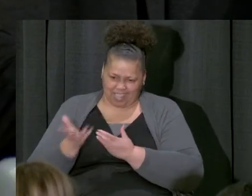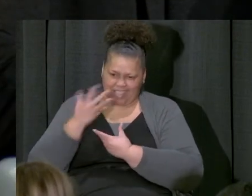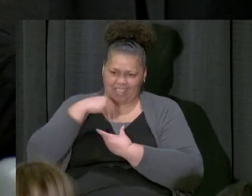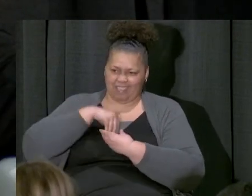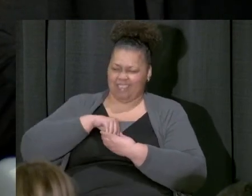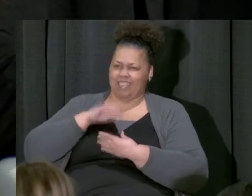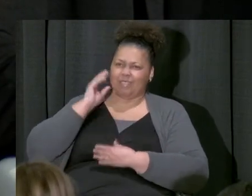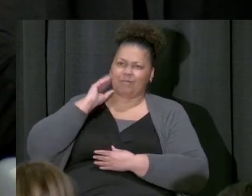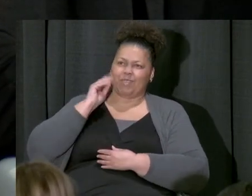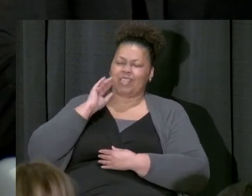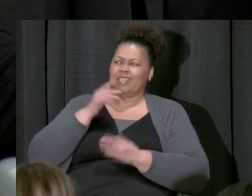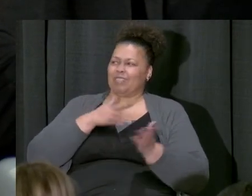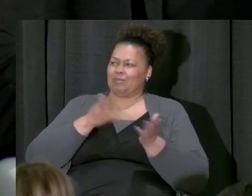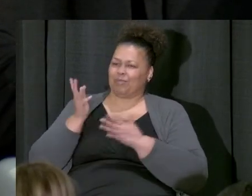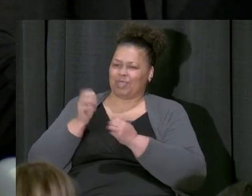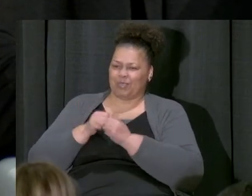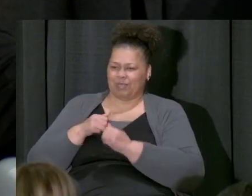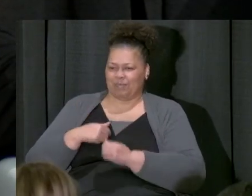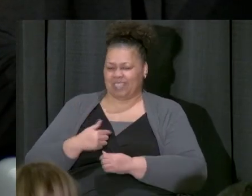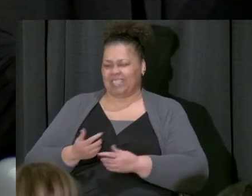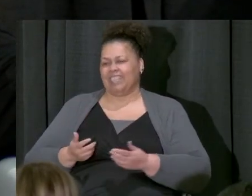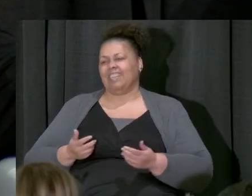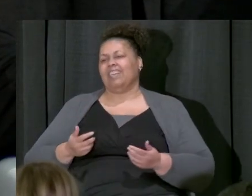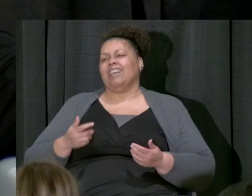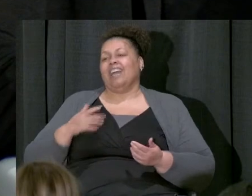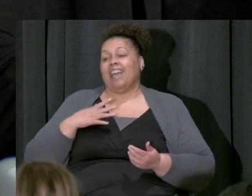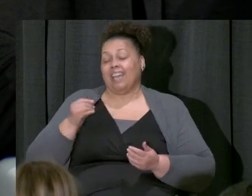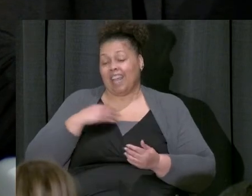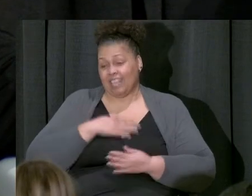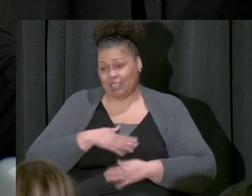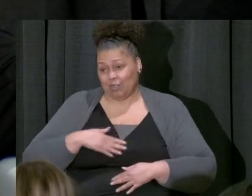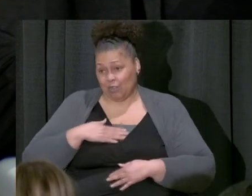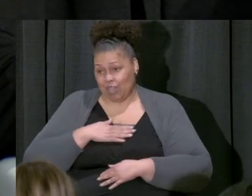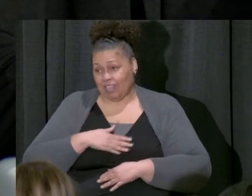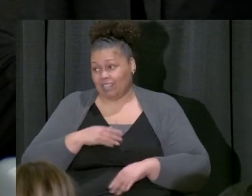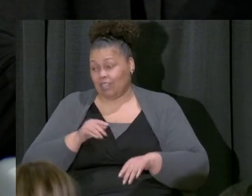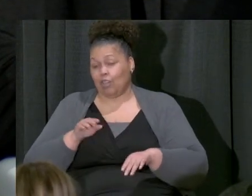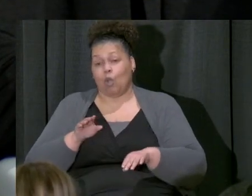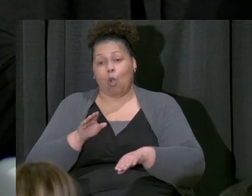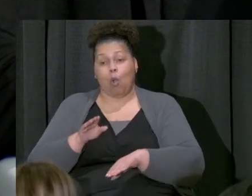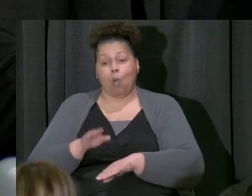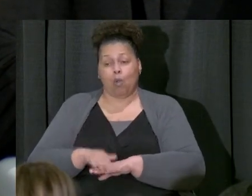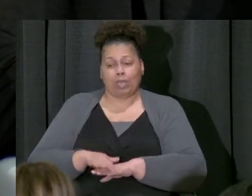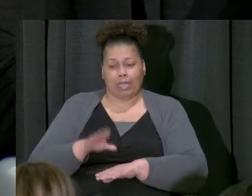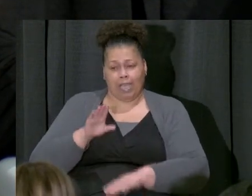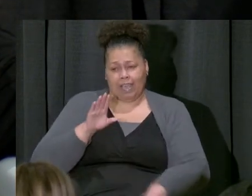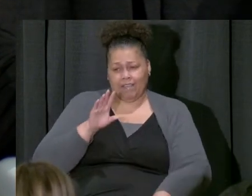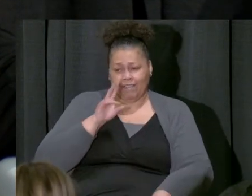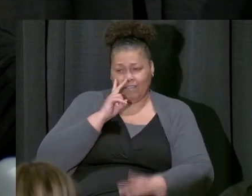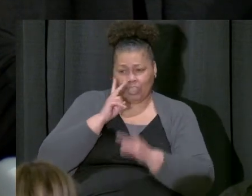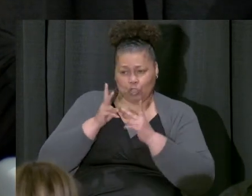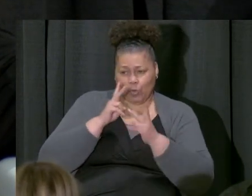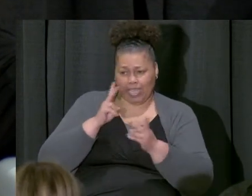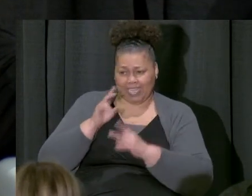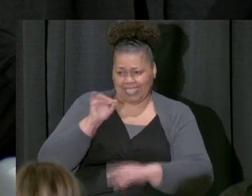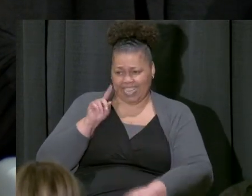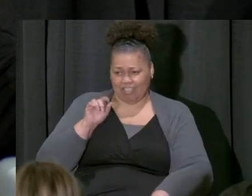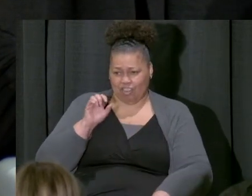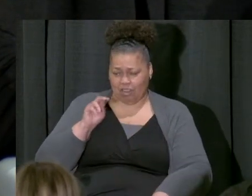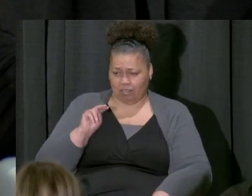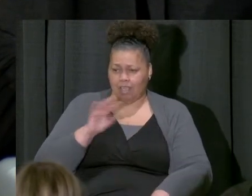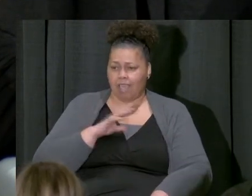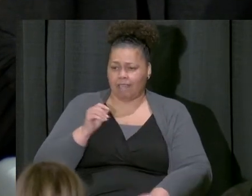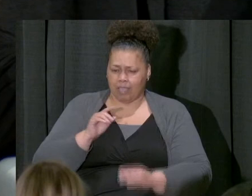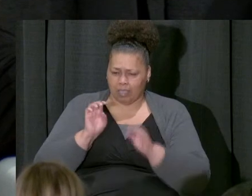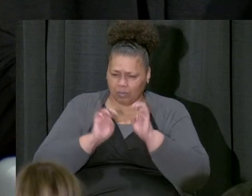actually also really enjoyed the session on data visualization and the experimentation that has